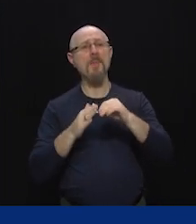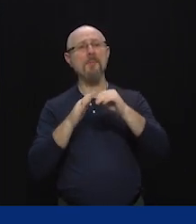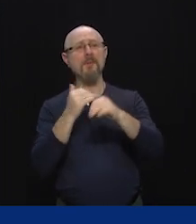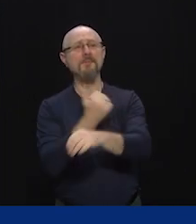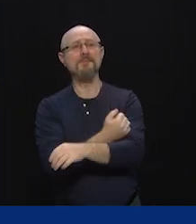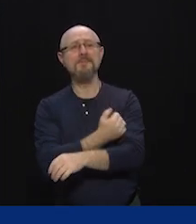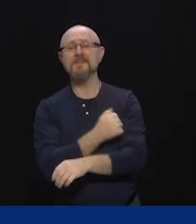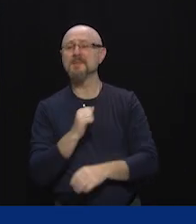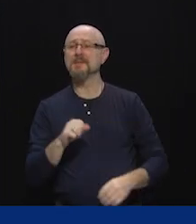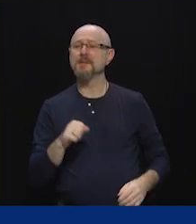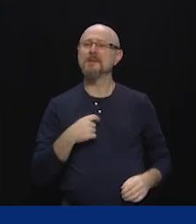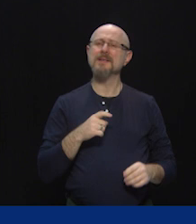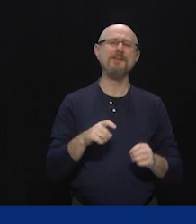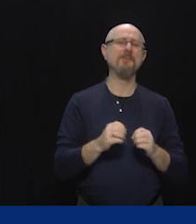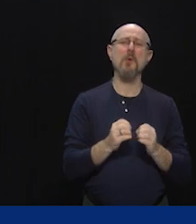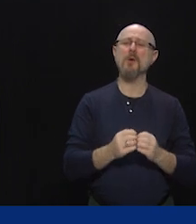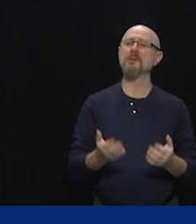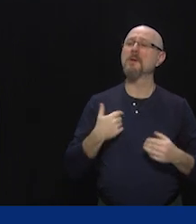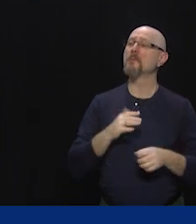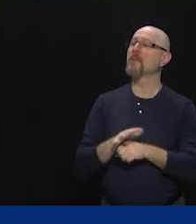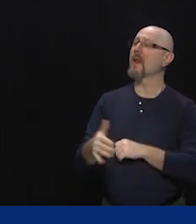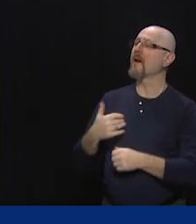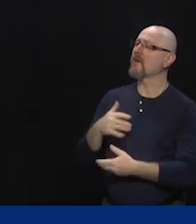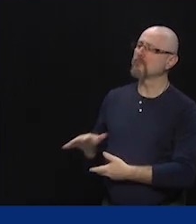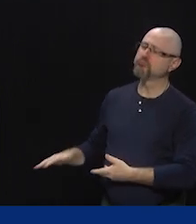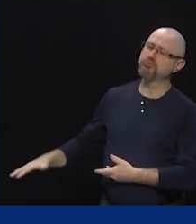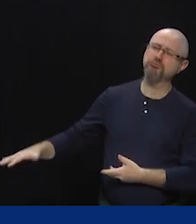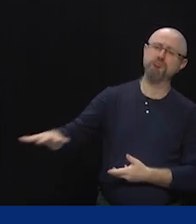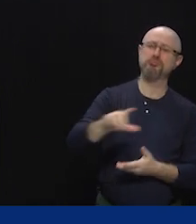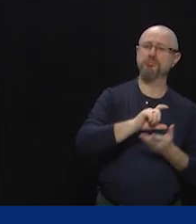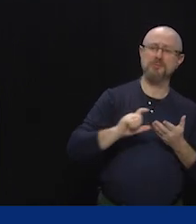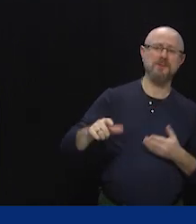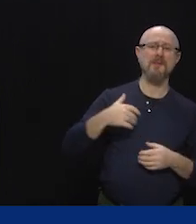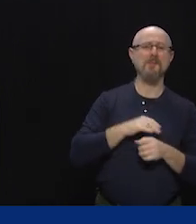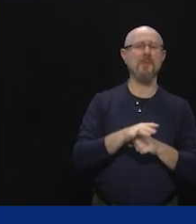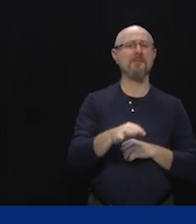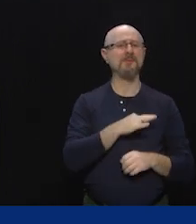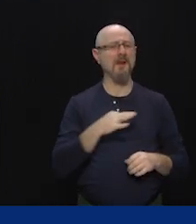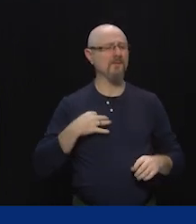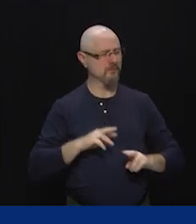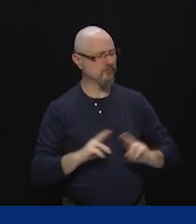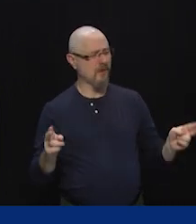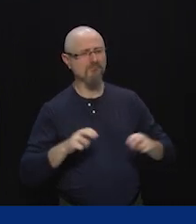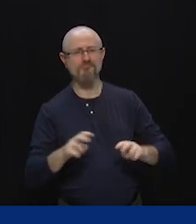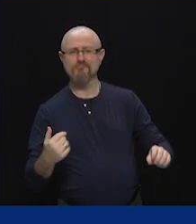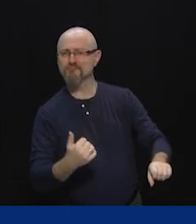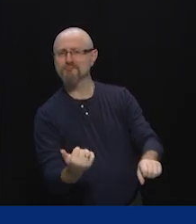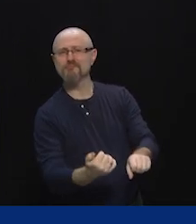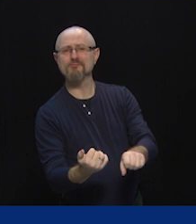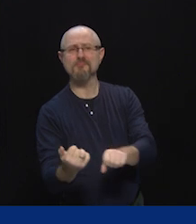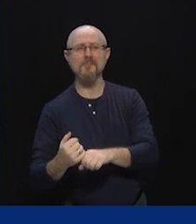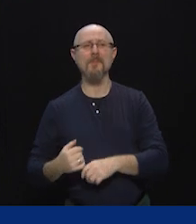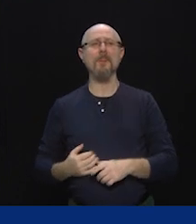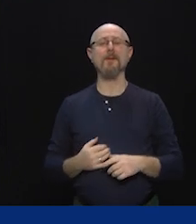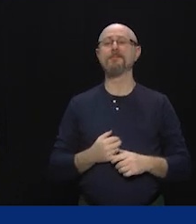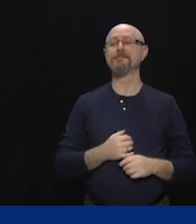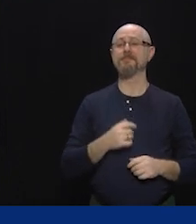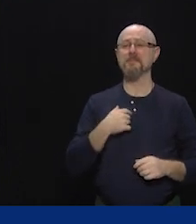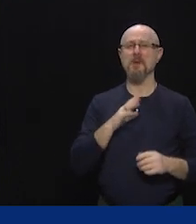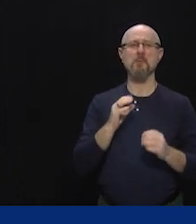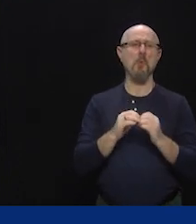reason. We have the supply, we have the capacity, we have the staff in place for every child to be vaccinated who's eligible. I'll be talking about that shortly.